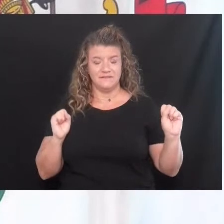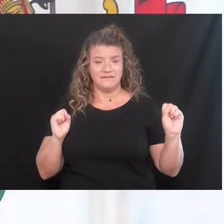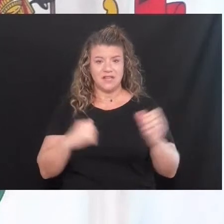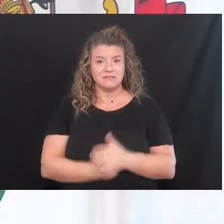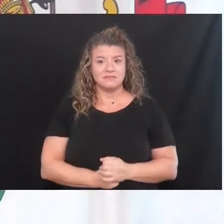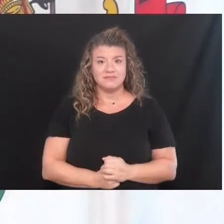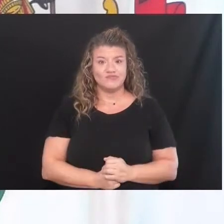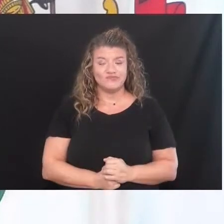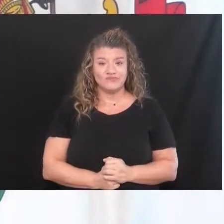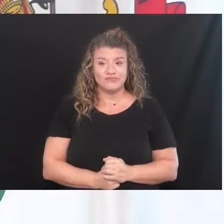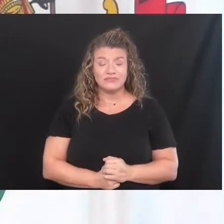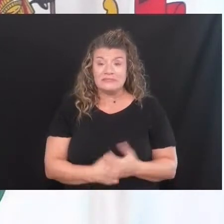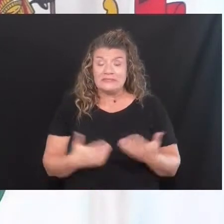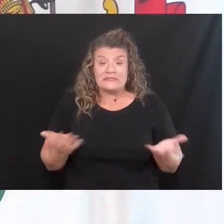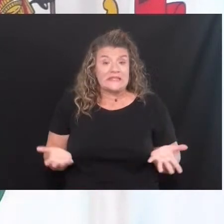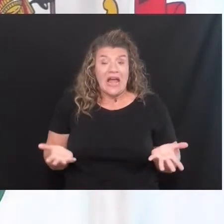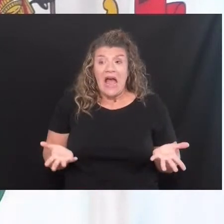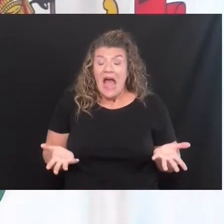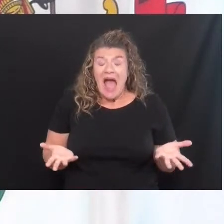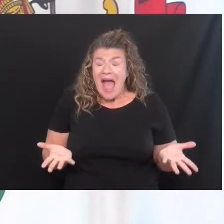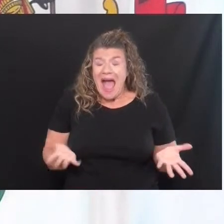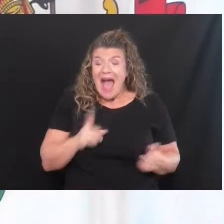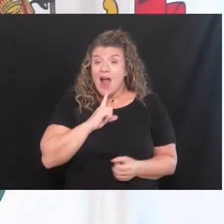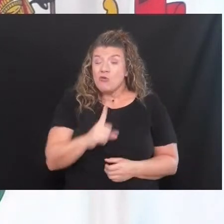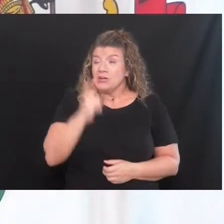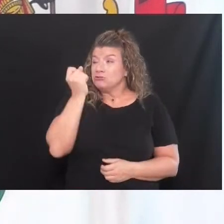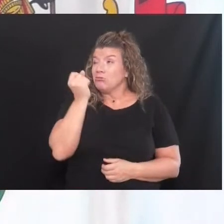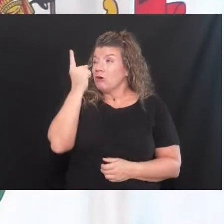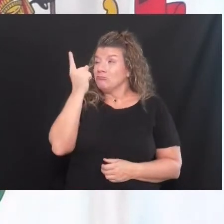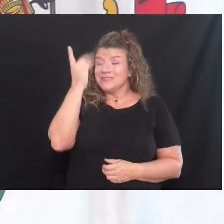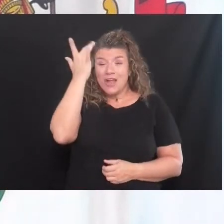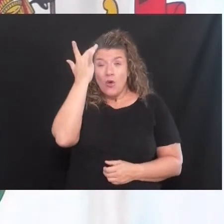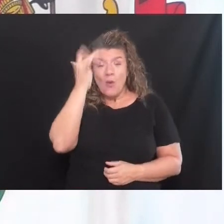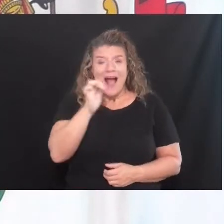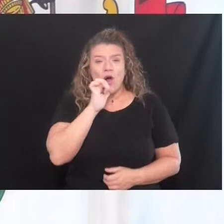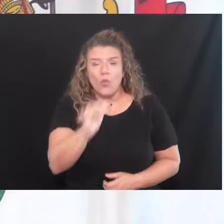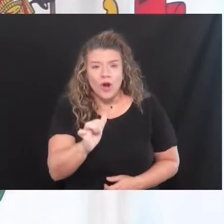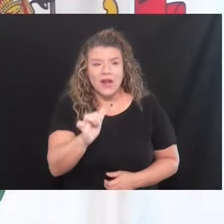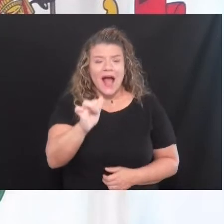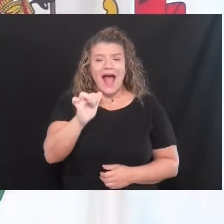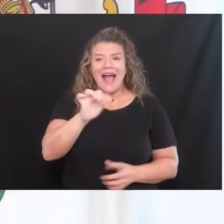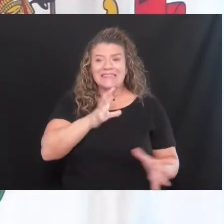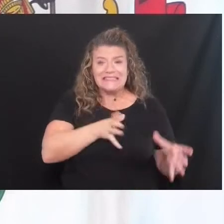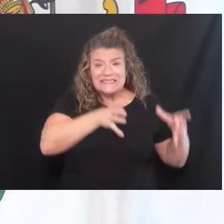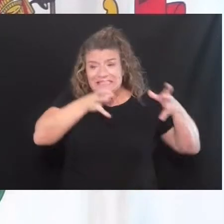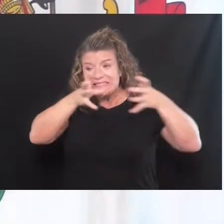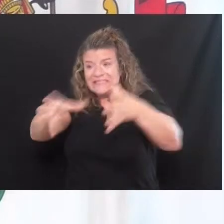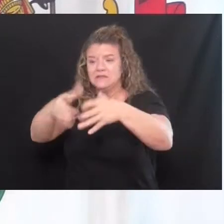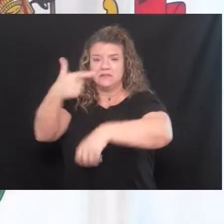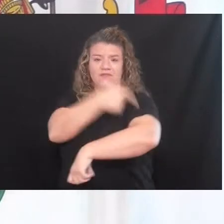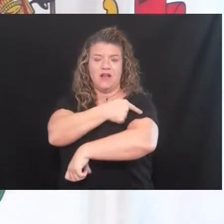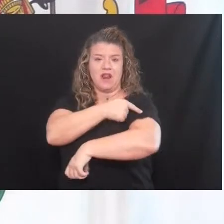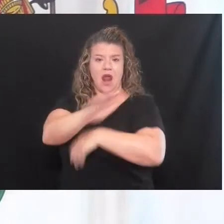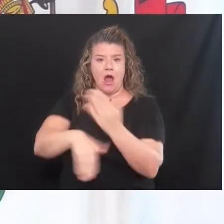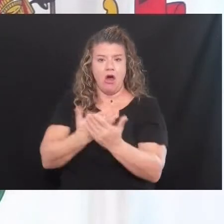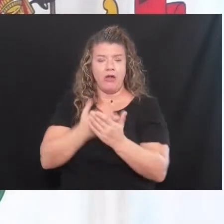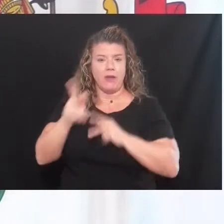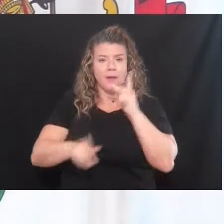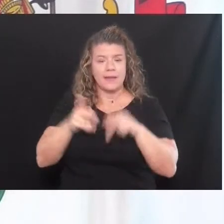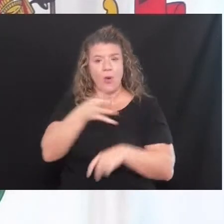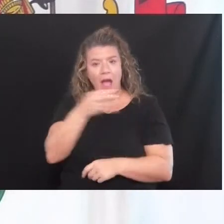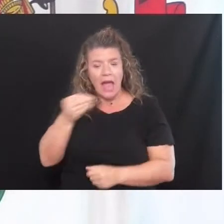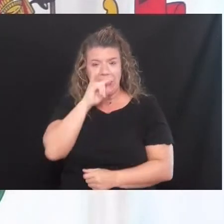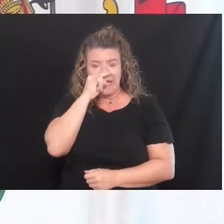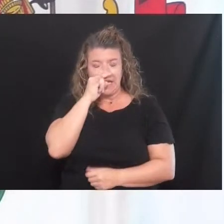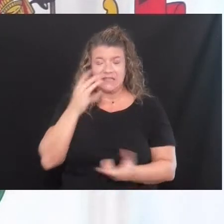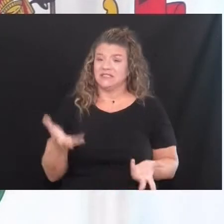I don't know why in the world we would not run our kids to get our kids vaccinated. And